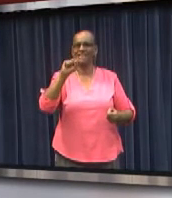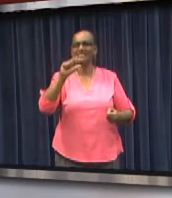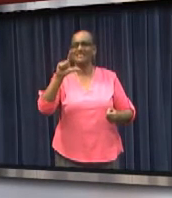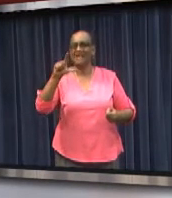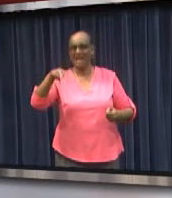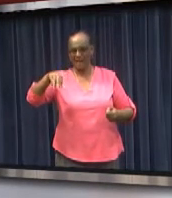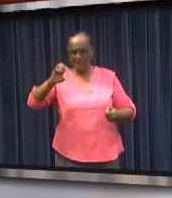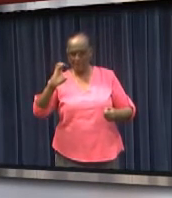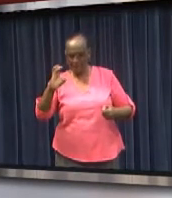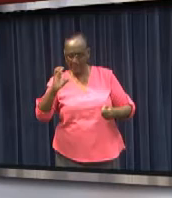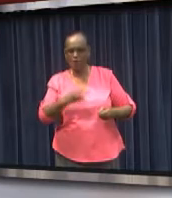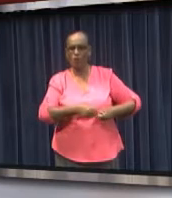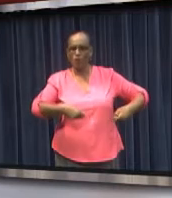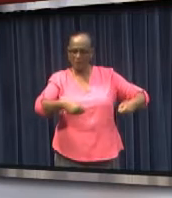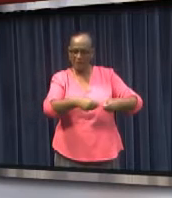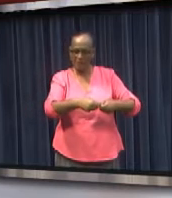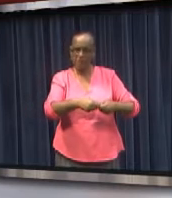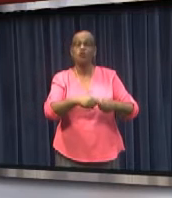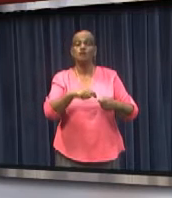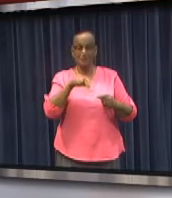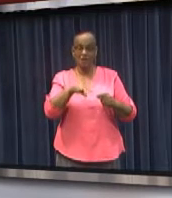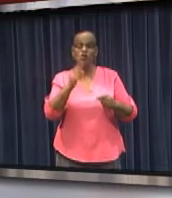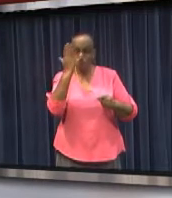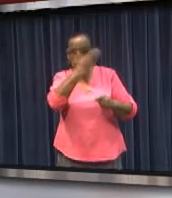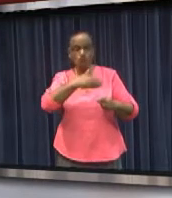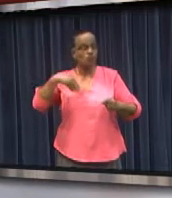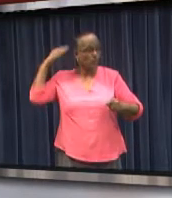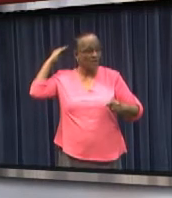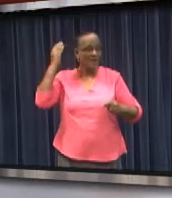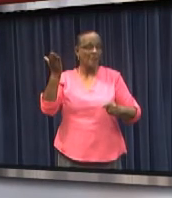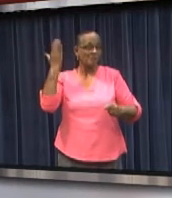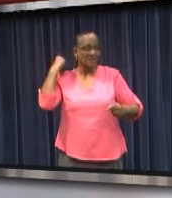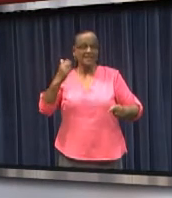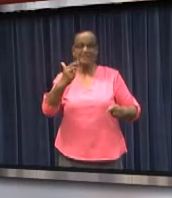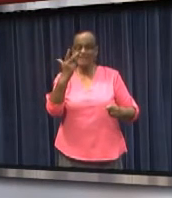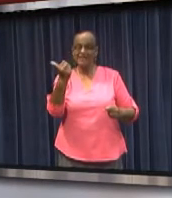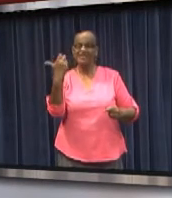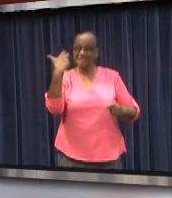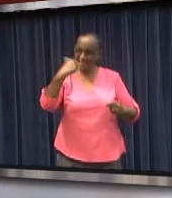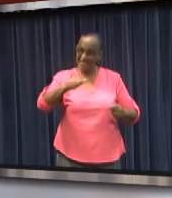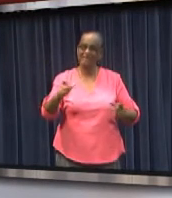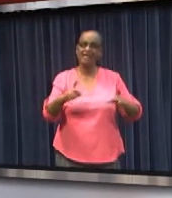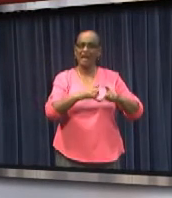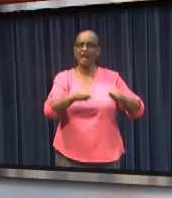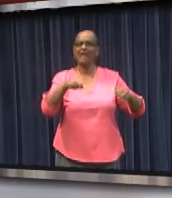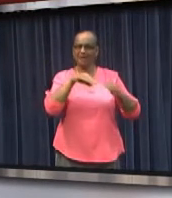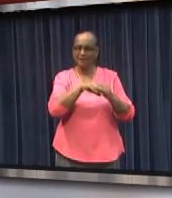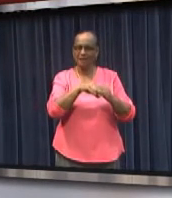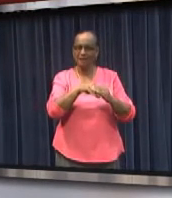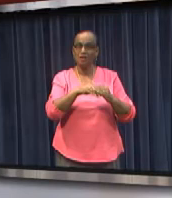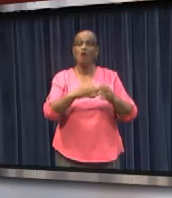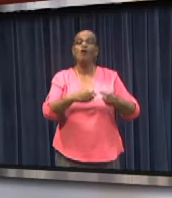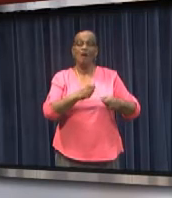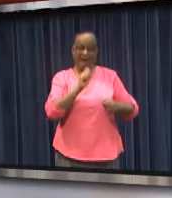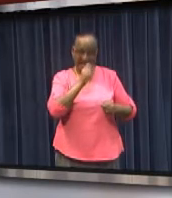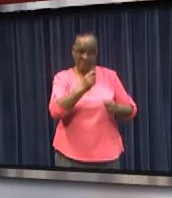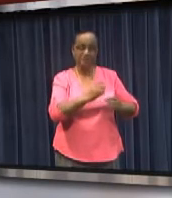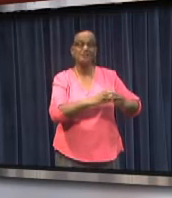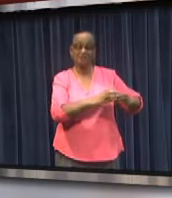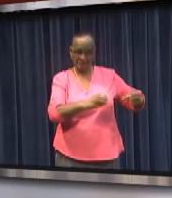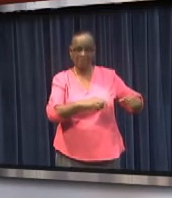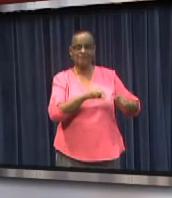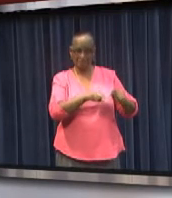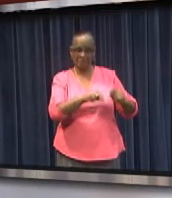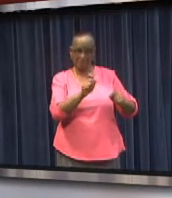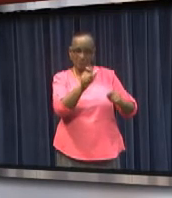Organization of the Islamic Corporation. Surnama has been a member since 1996.